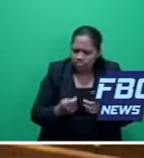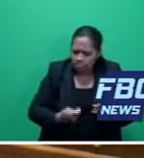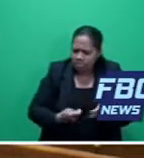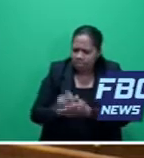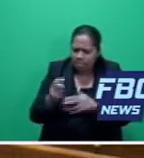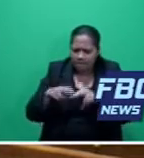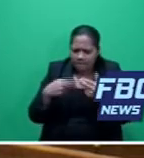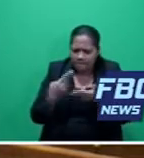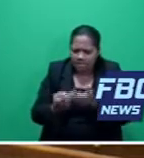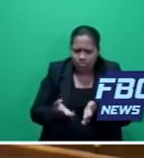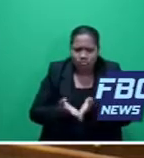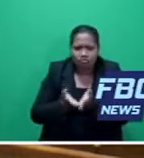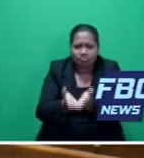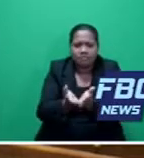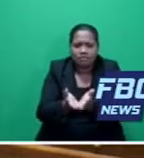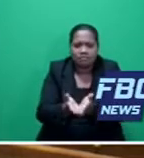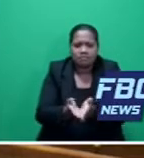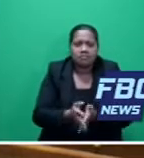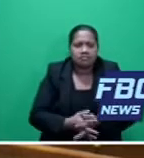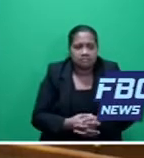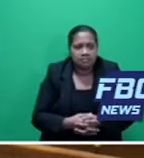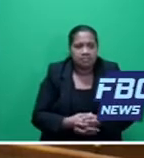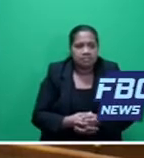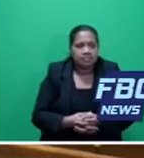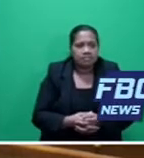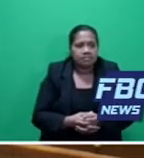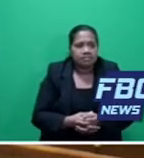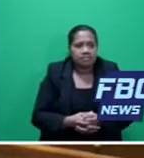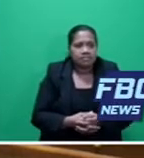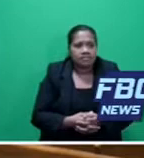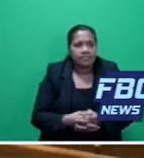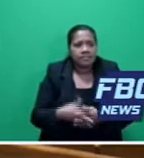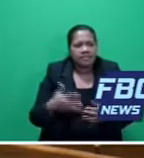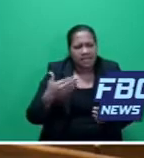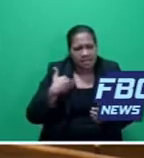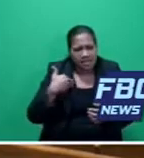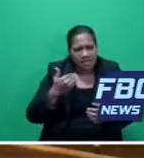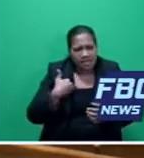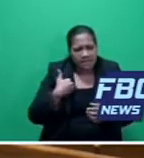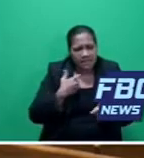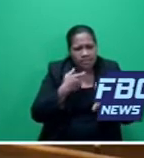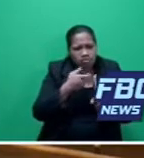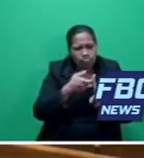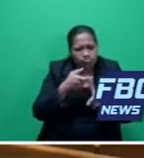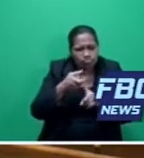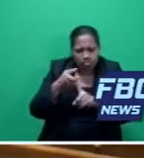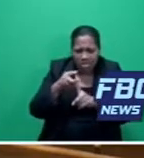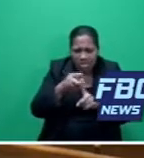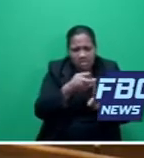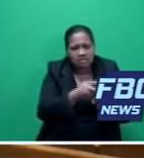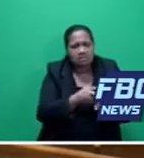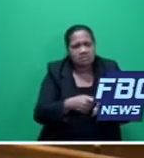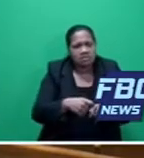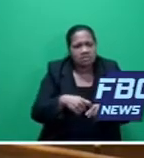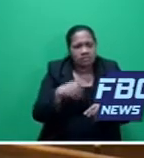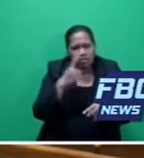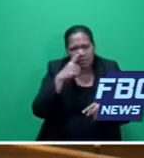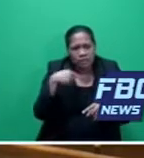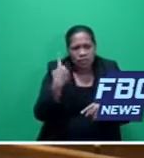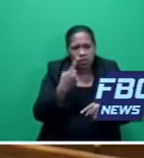ship. We bore the cost of health screening the mourners who traveled to Unumbalagu to ensure the